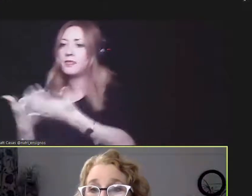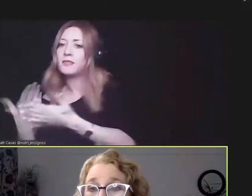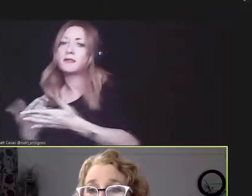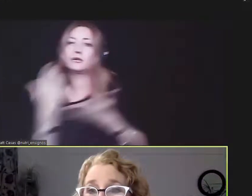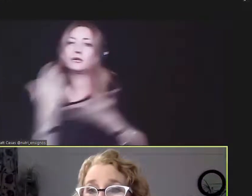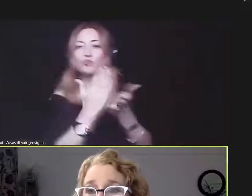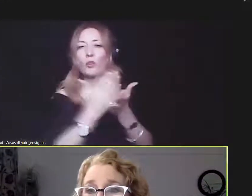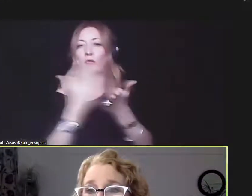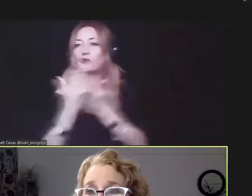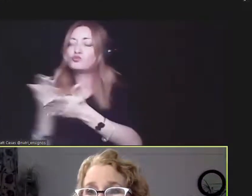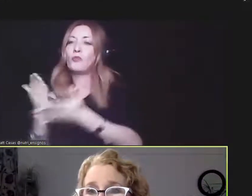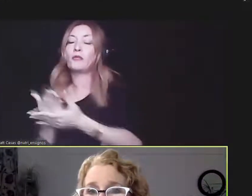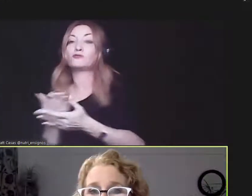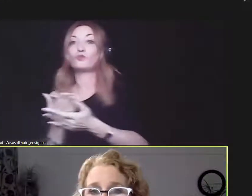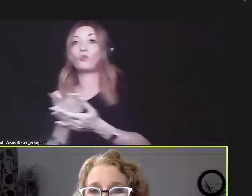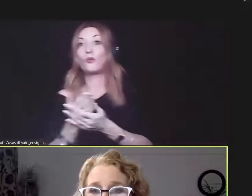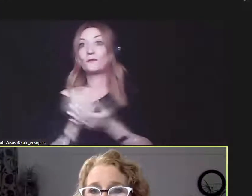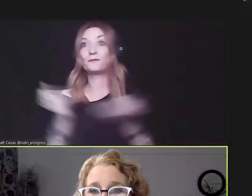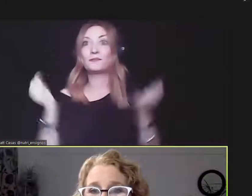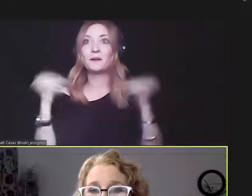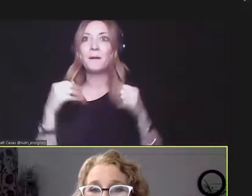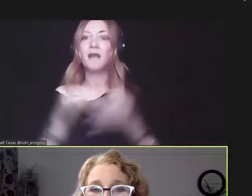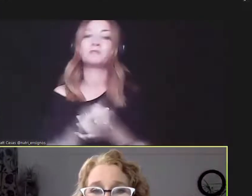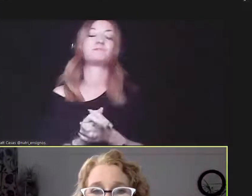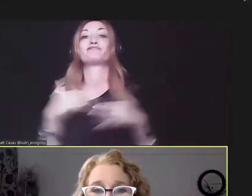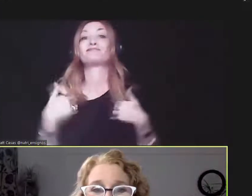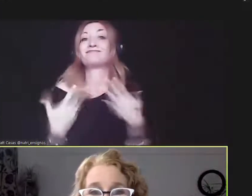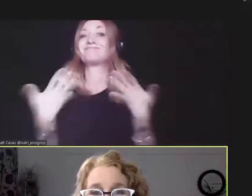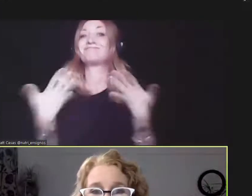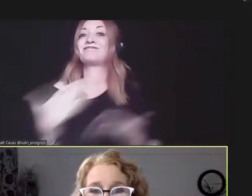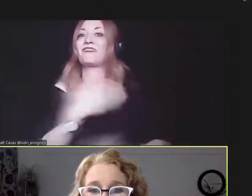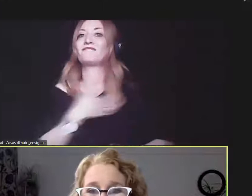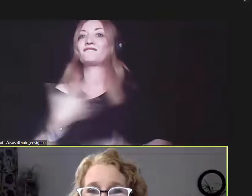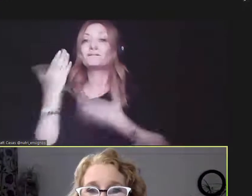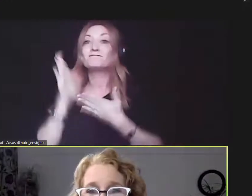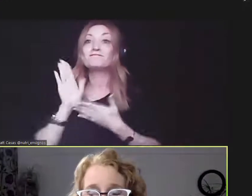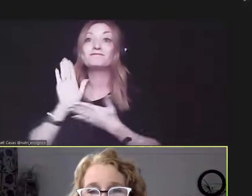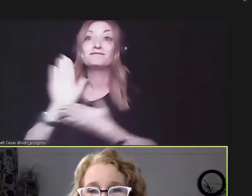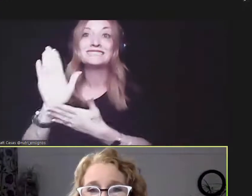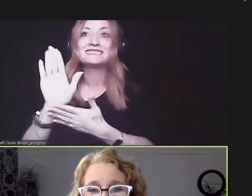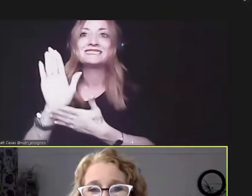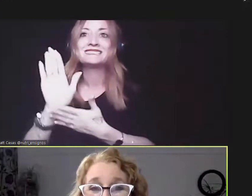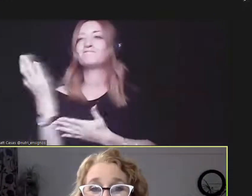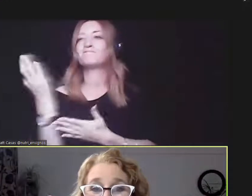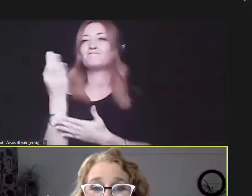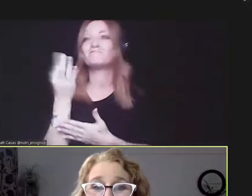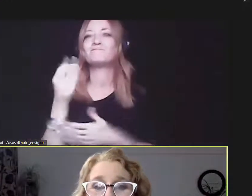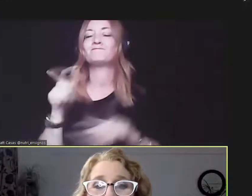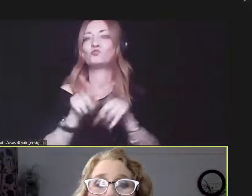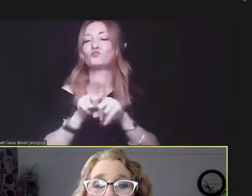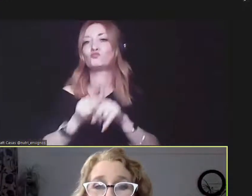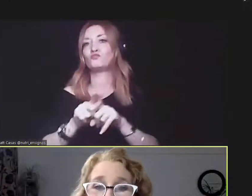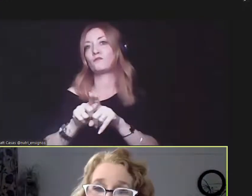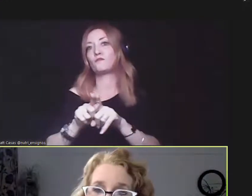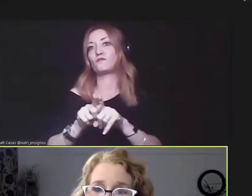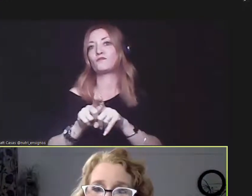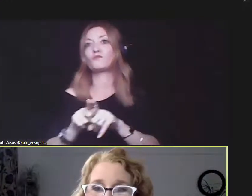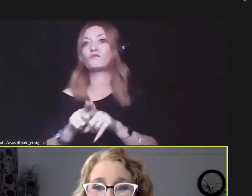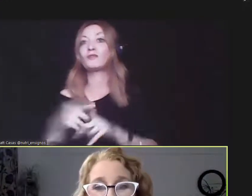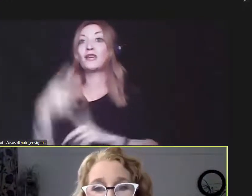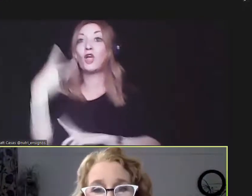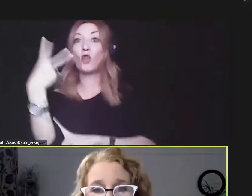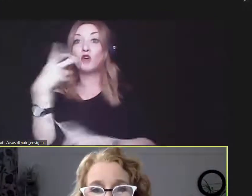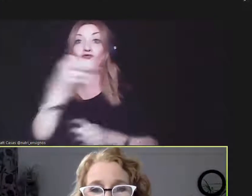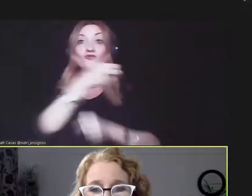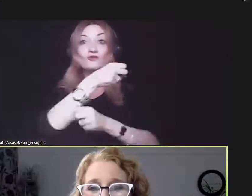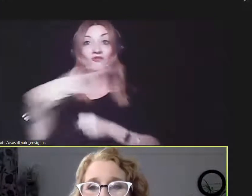sort of true and false facts, okay? See if you can answer these questions for me, true or false.